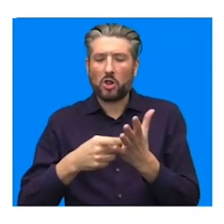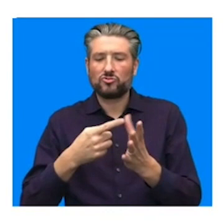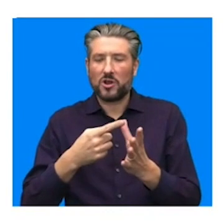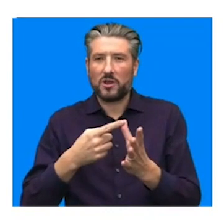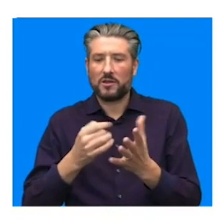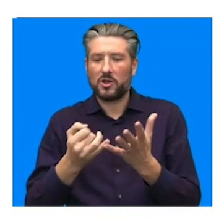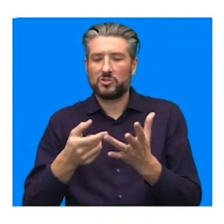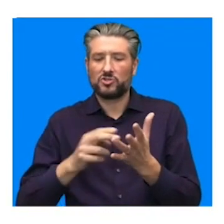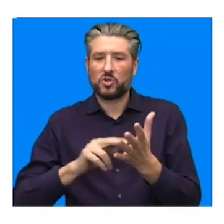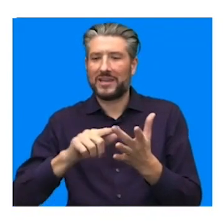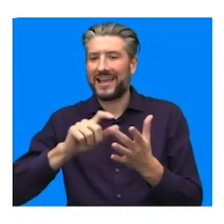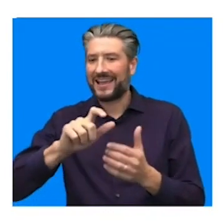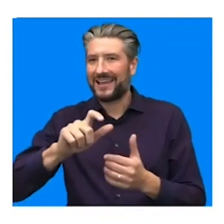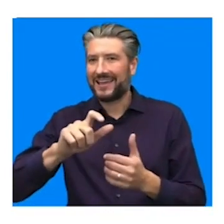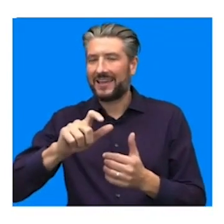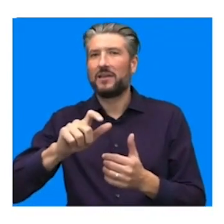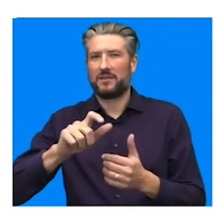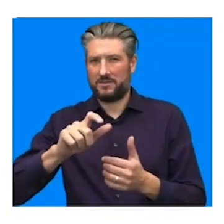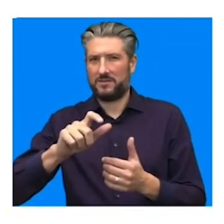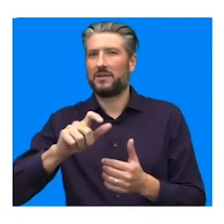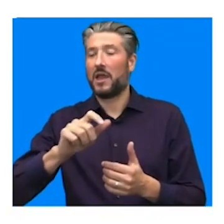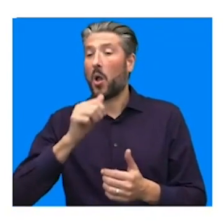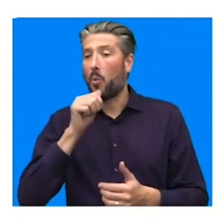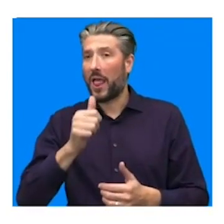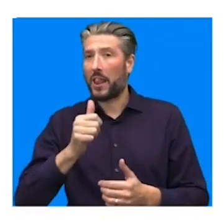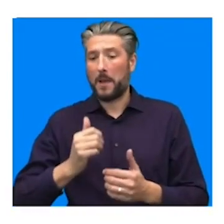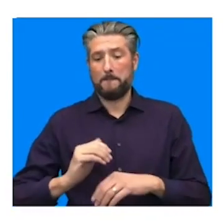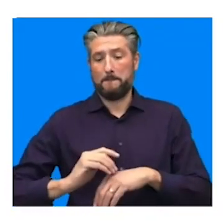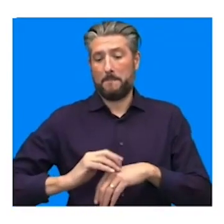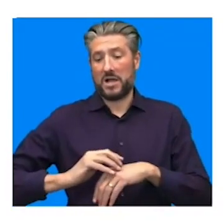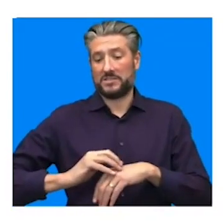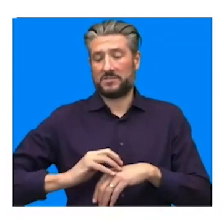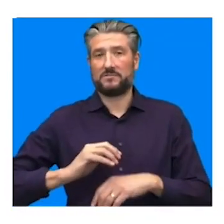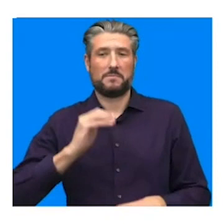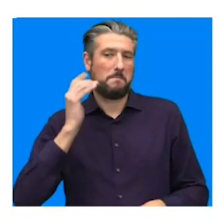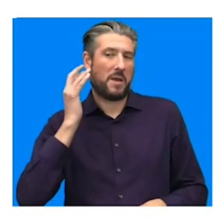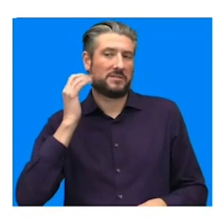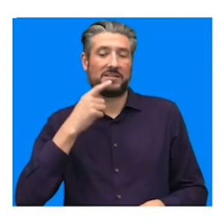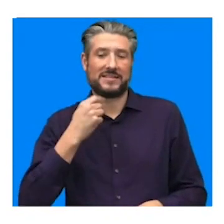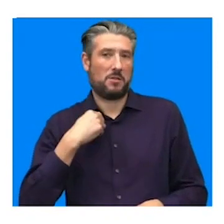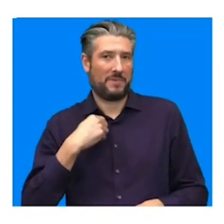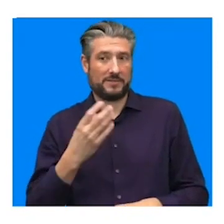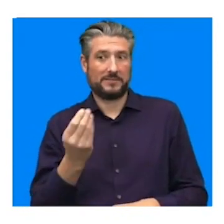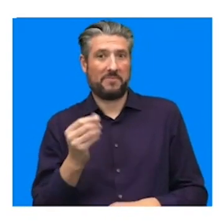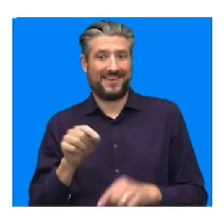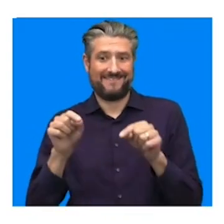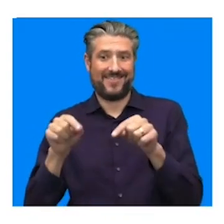the buzzing that would tell you if there's an obstacle. But in my design, there